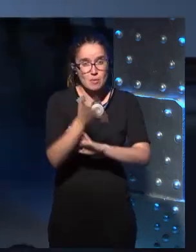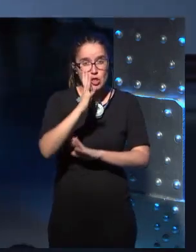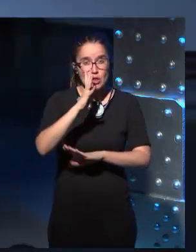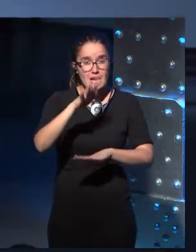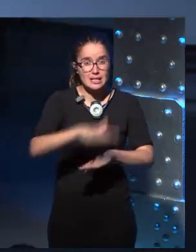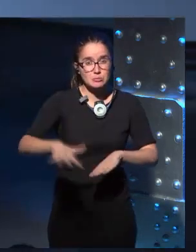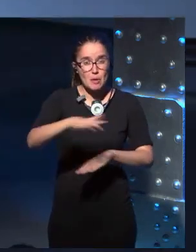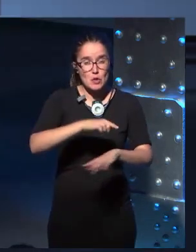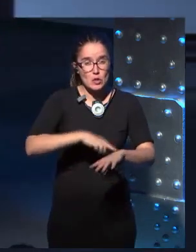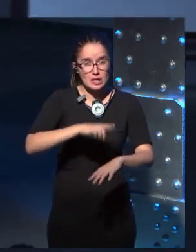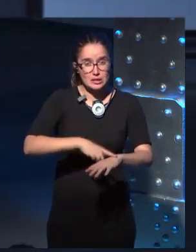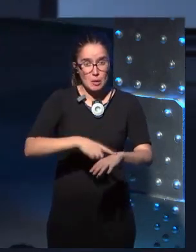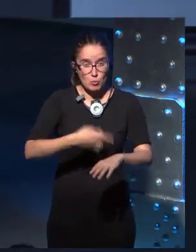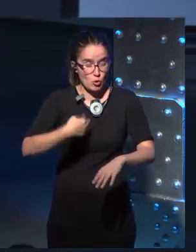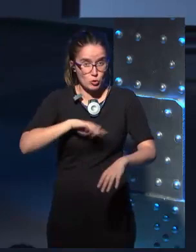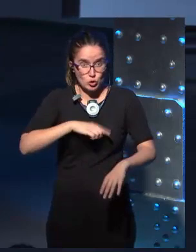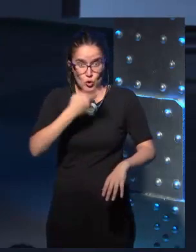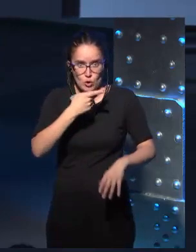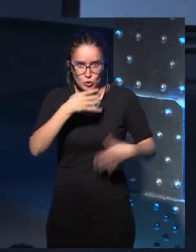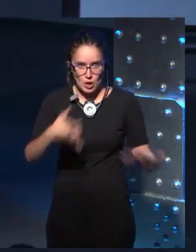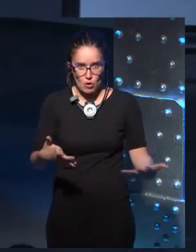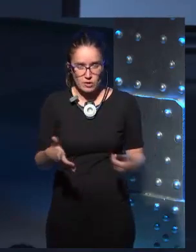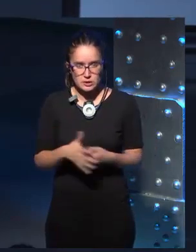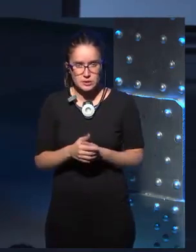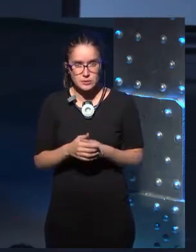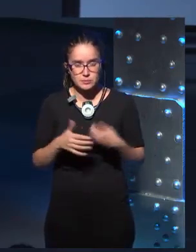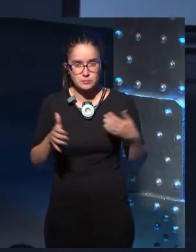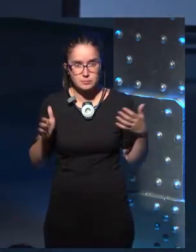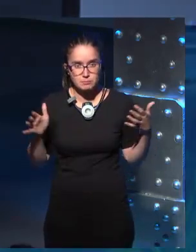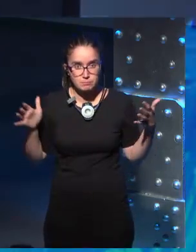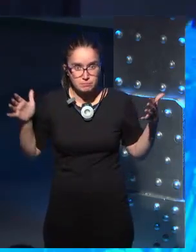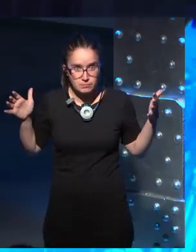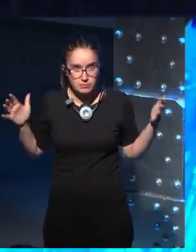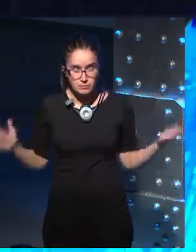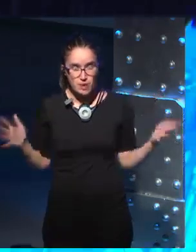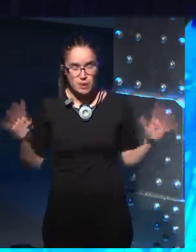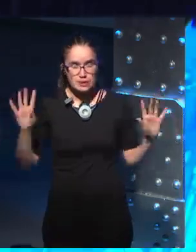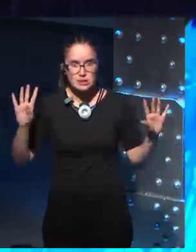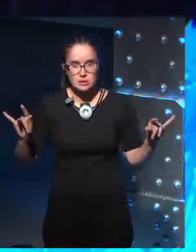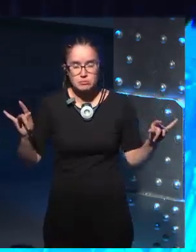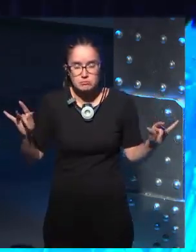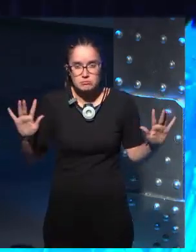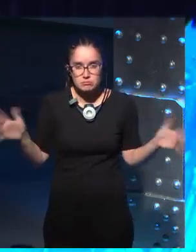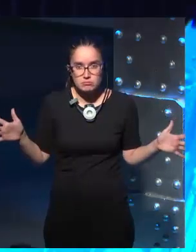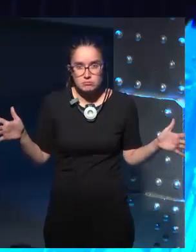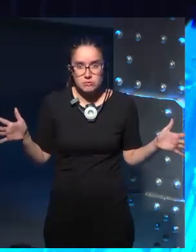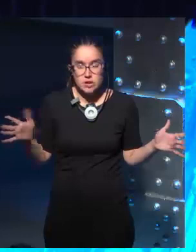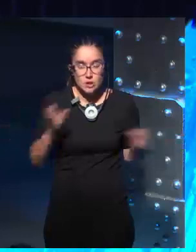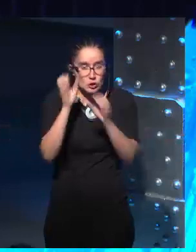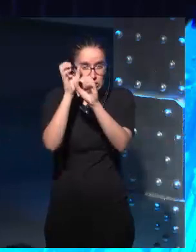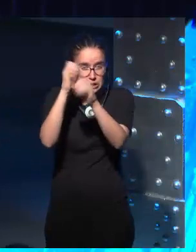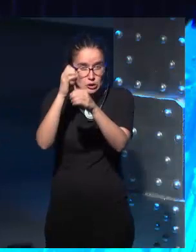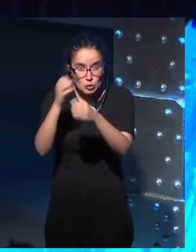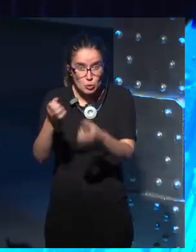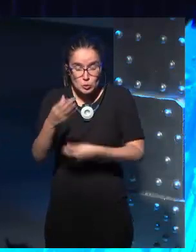as we know it, as we know them. So yeah, beyond that, we can't use the telescopes. We